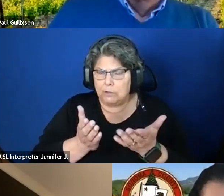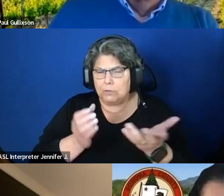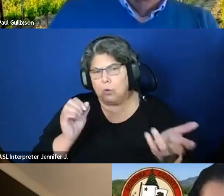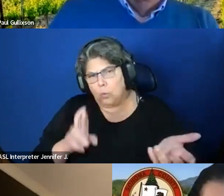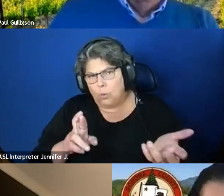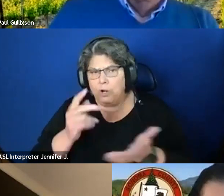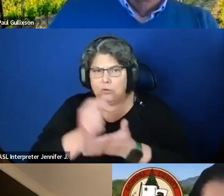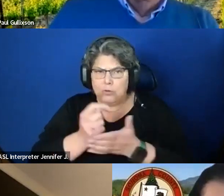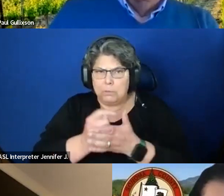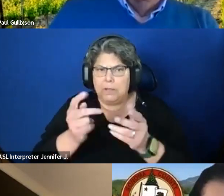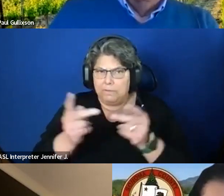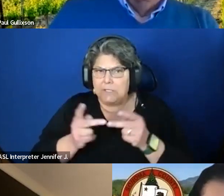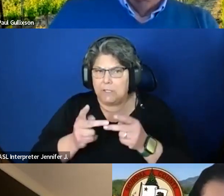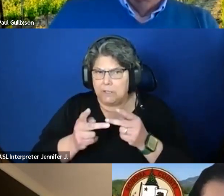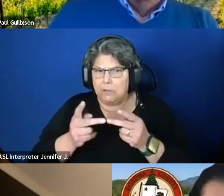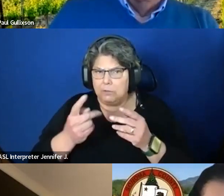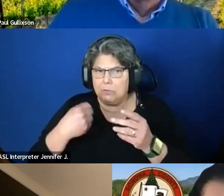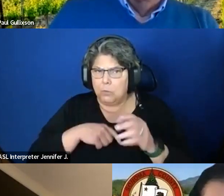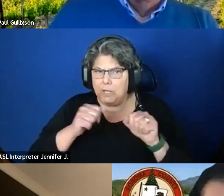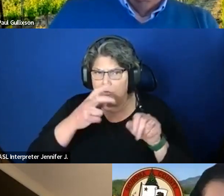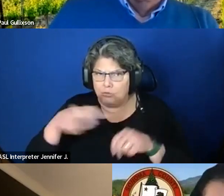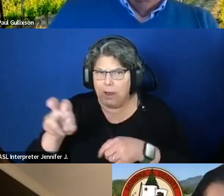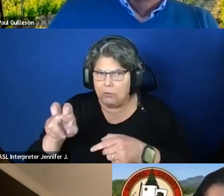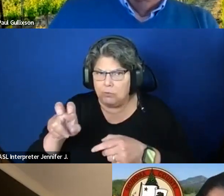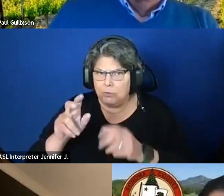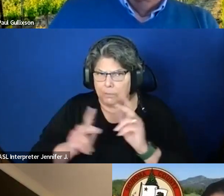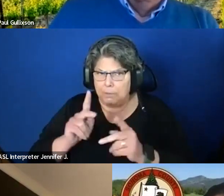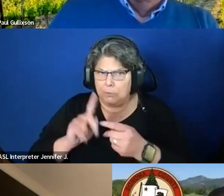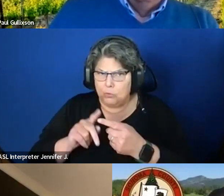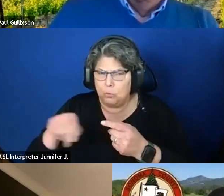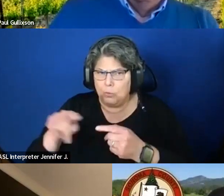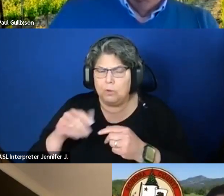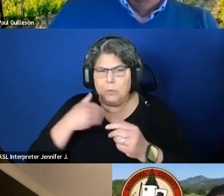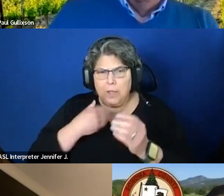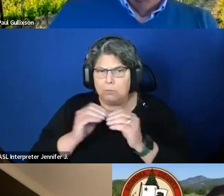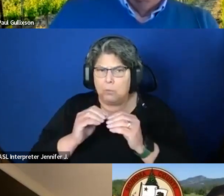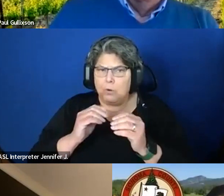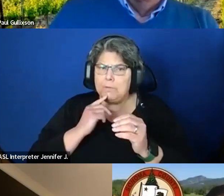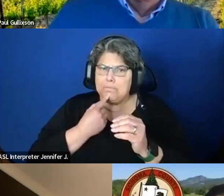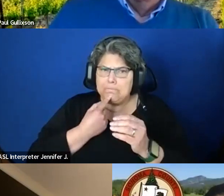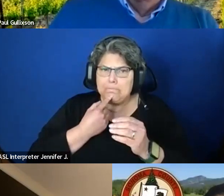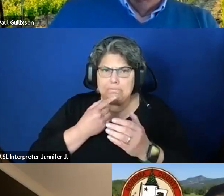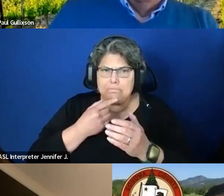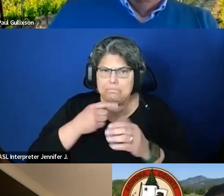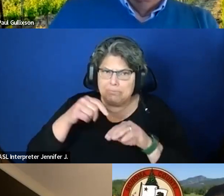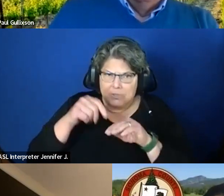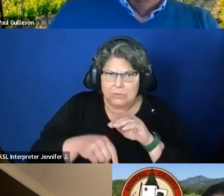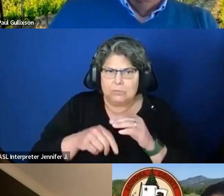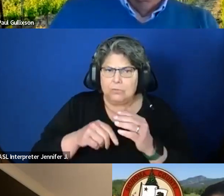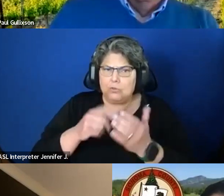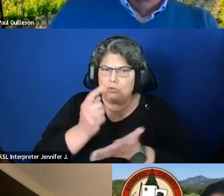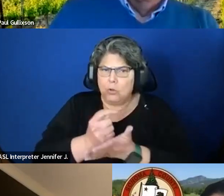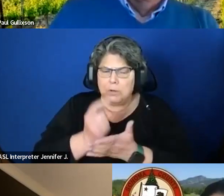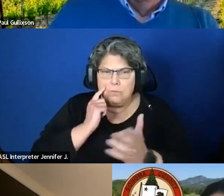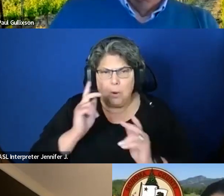treatment facilities that they can be transferred to. We have more intensive treatment for